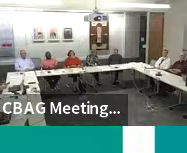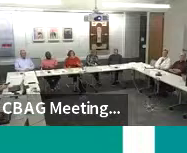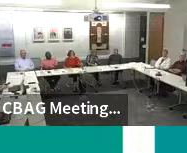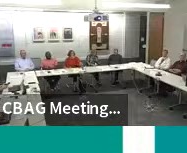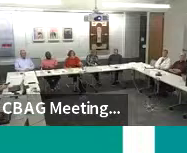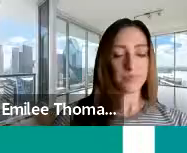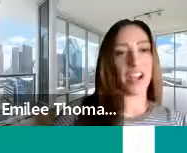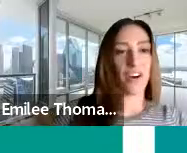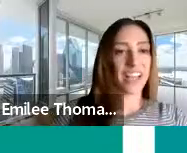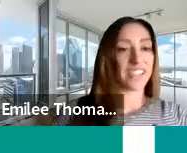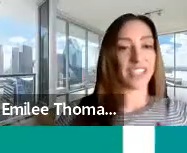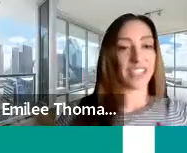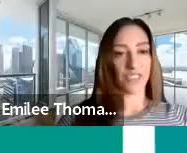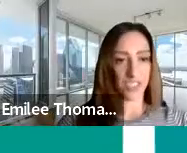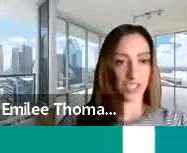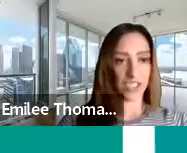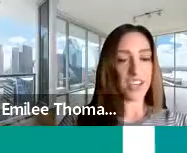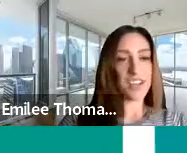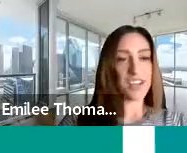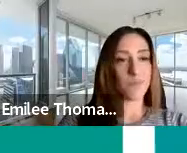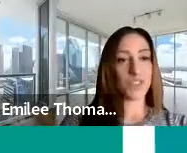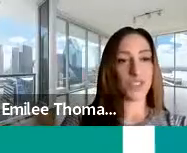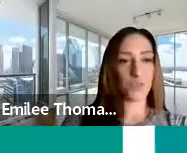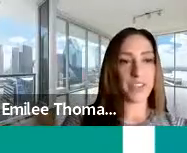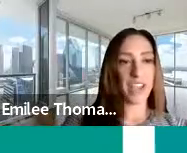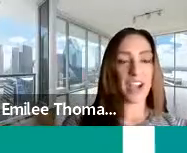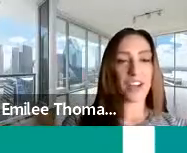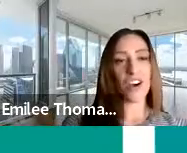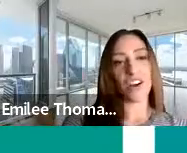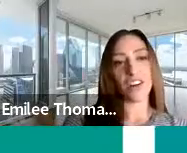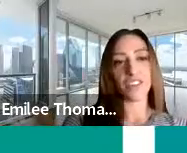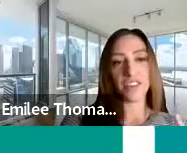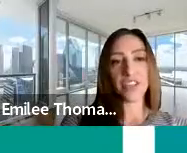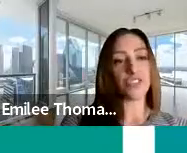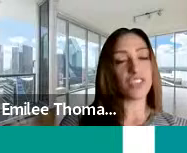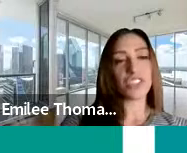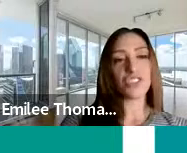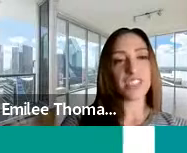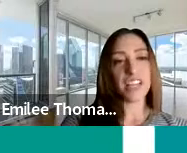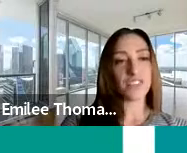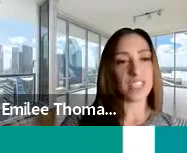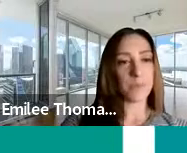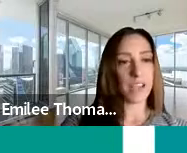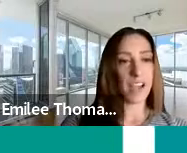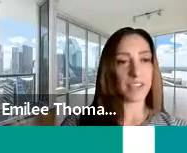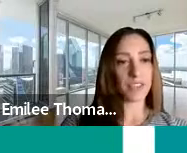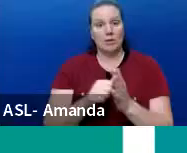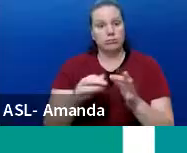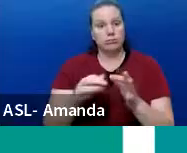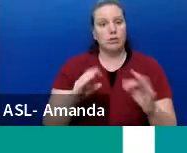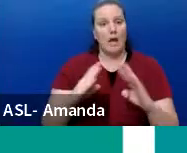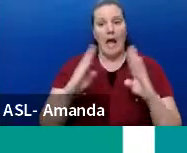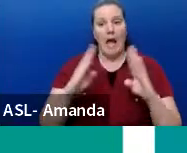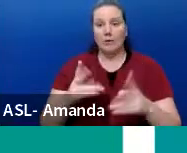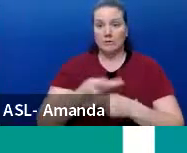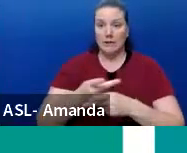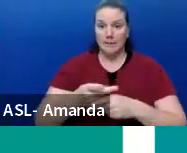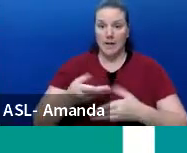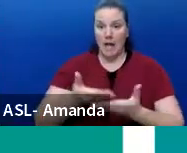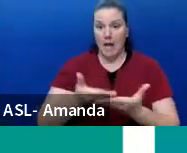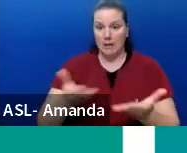Agenda. All right. Oh, I can take us through the agenda. So we had our kind of introductory housekeeping items.